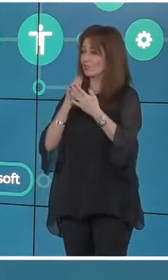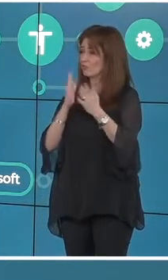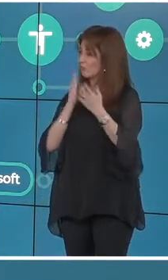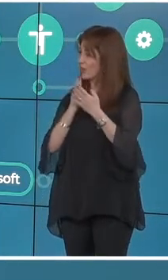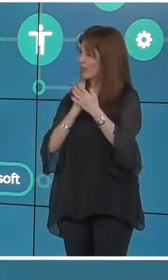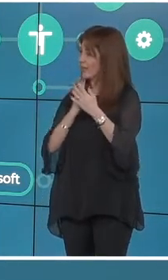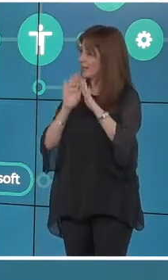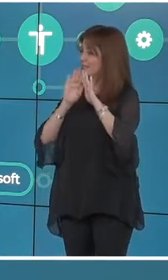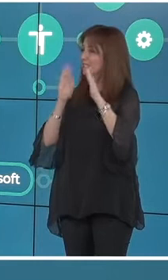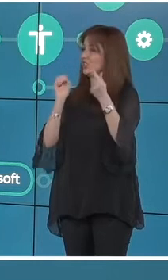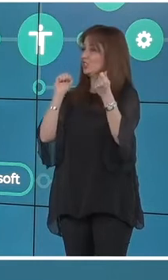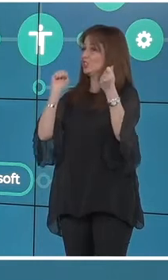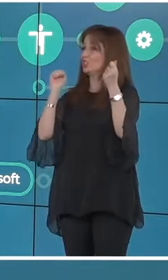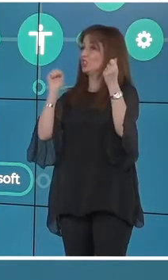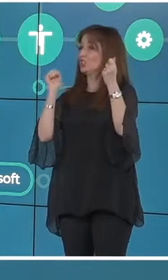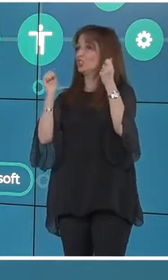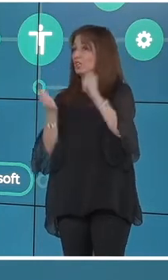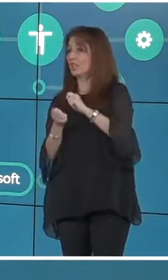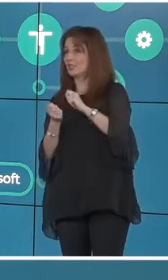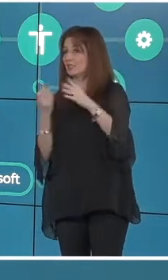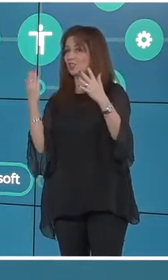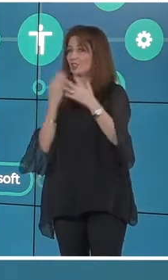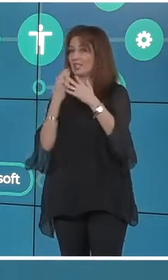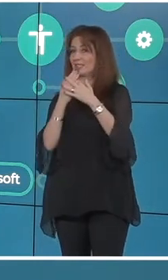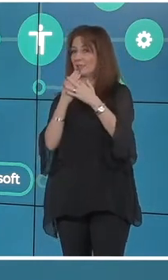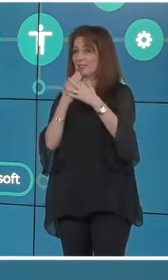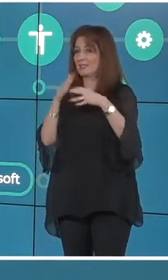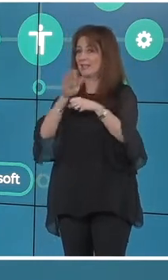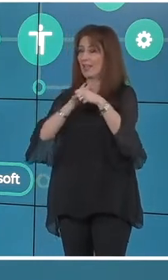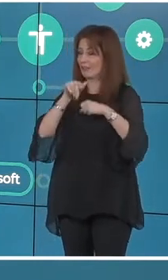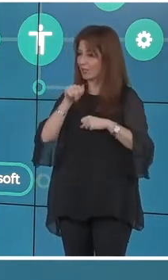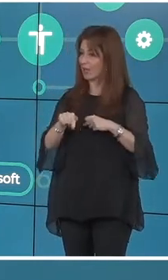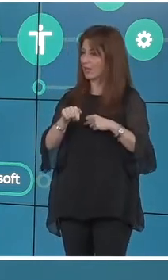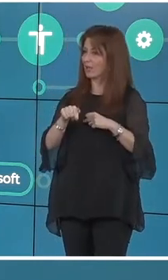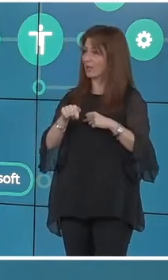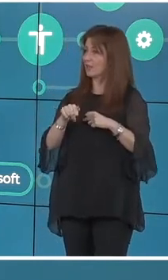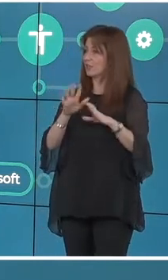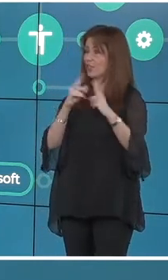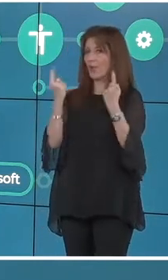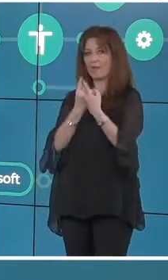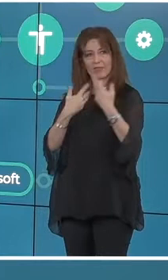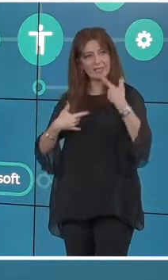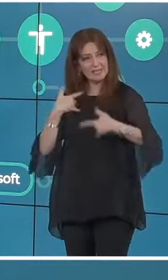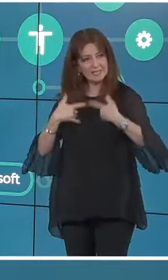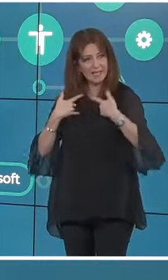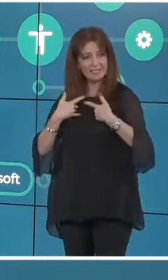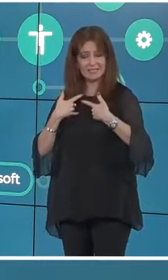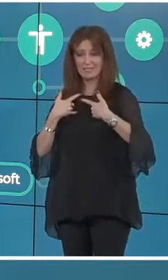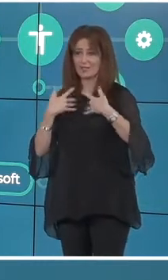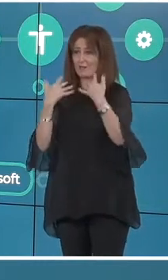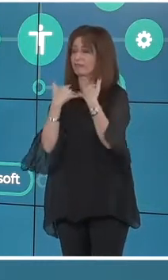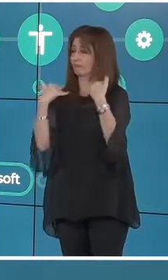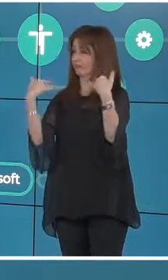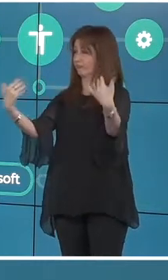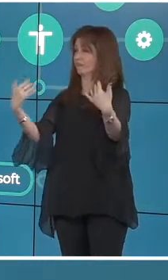no return. Accessibility can't be ignored anymore. It's pretty exciting just to even have conferences like this and people